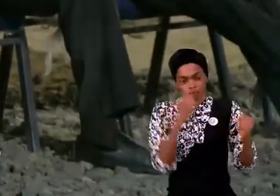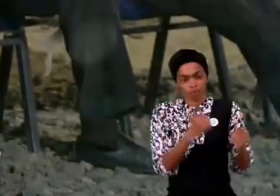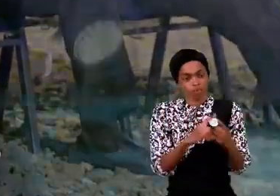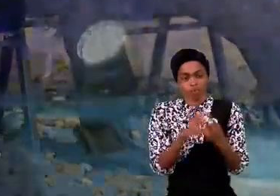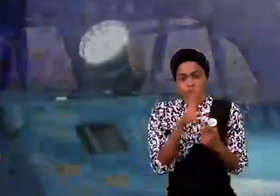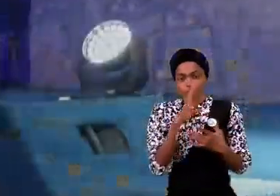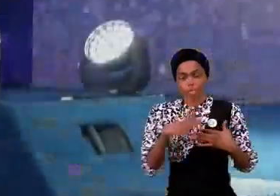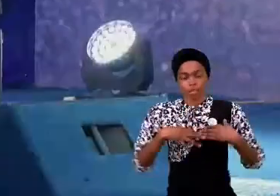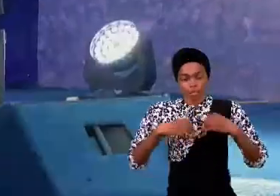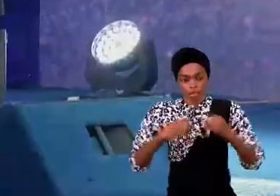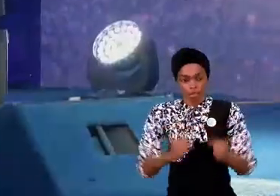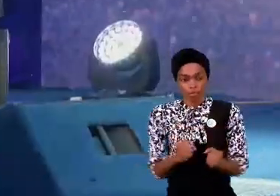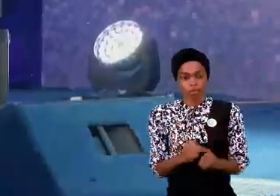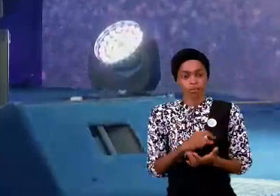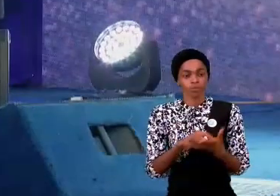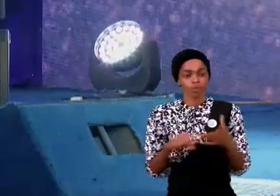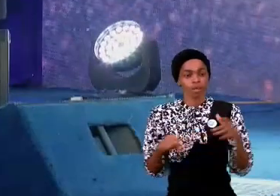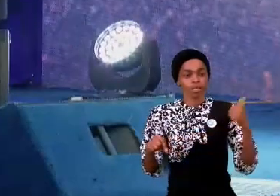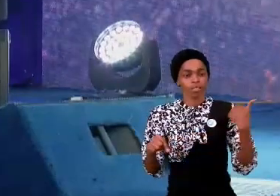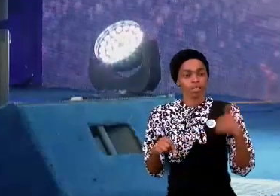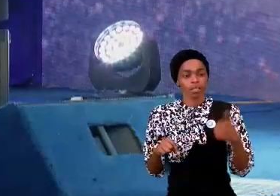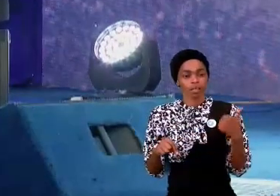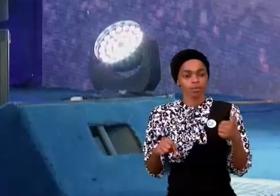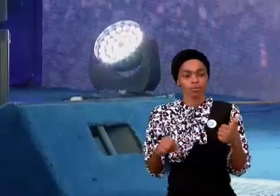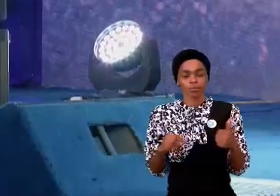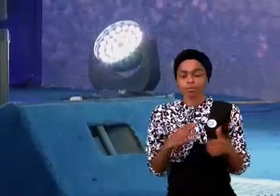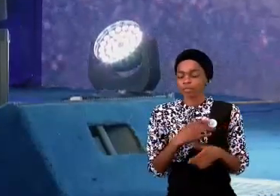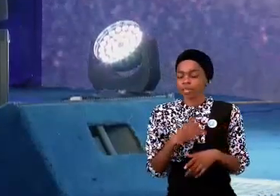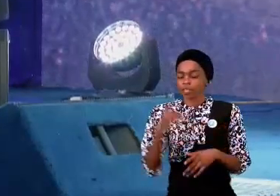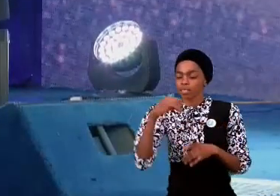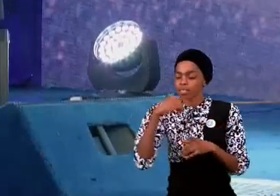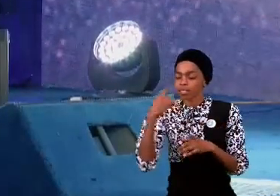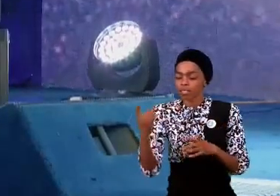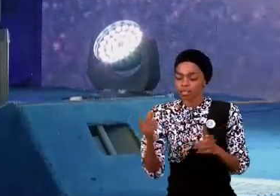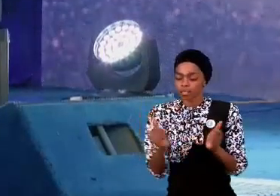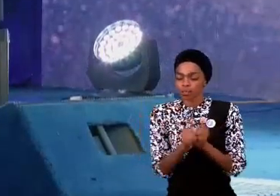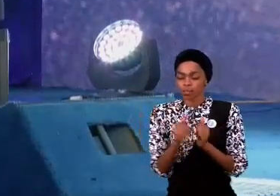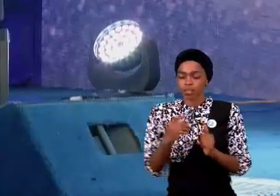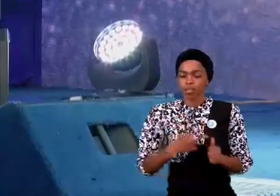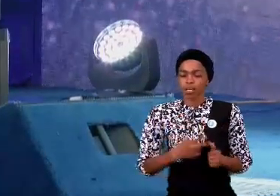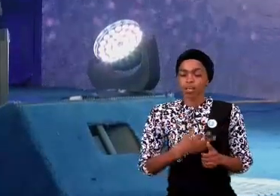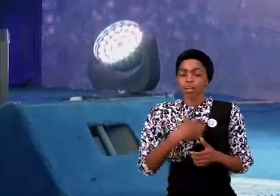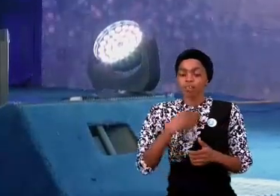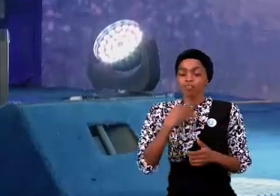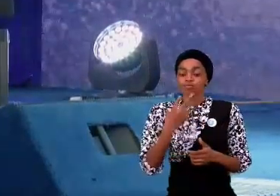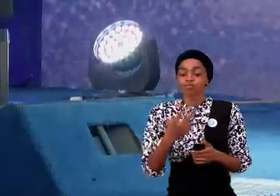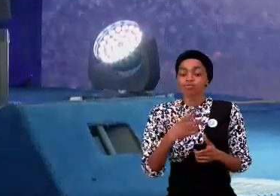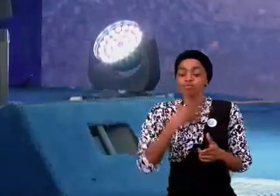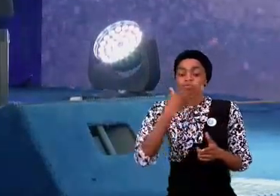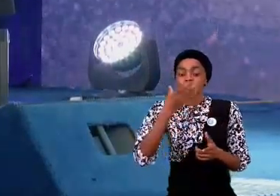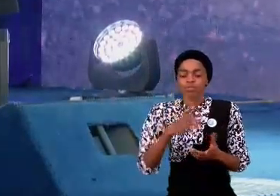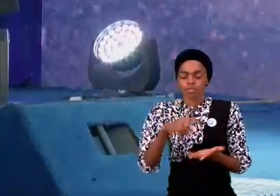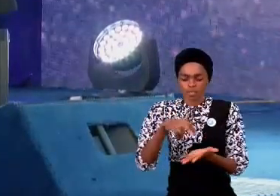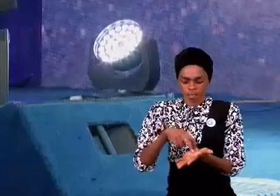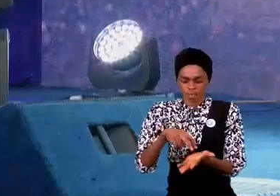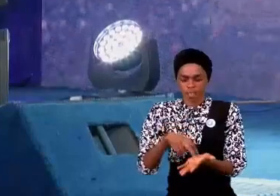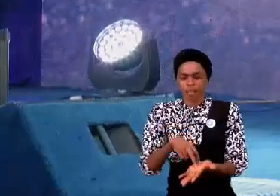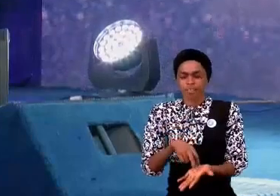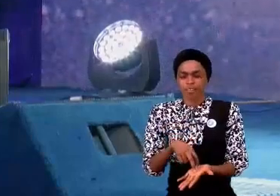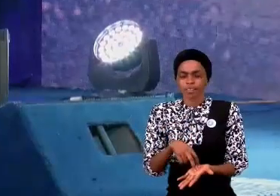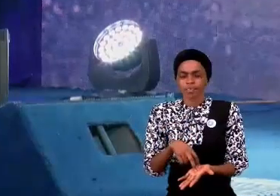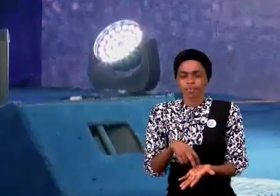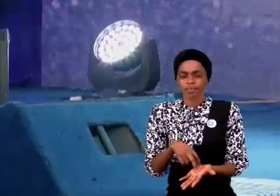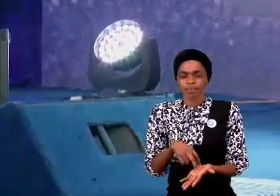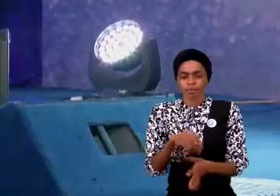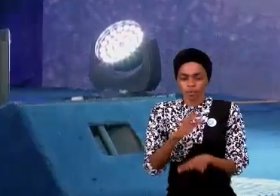stand upright on thy feet. That's the word. Stand upright on